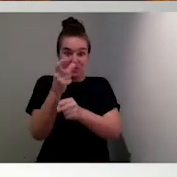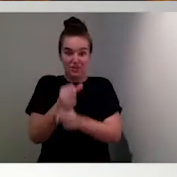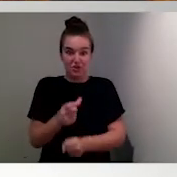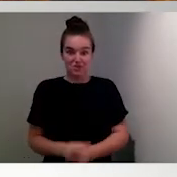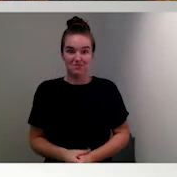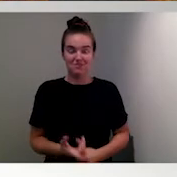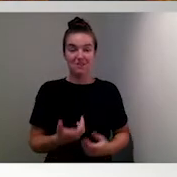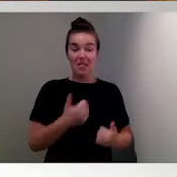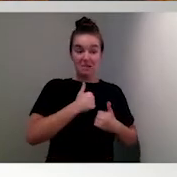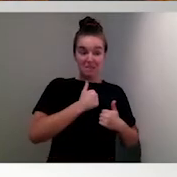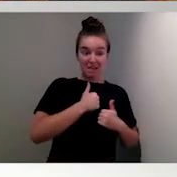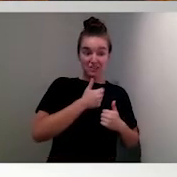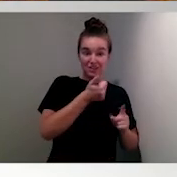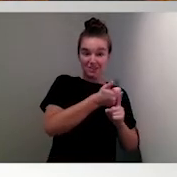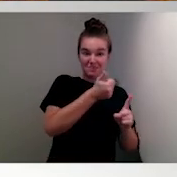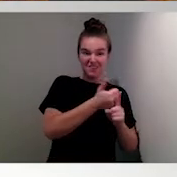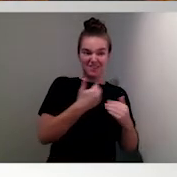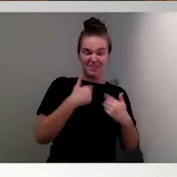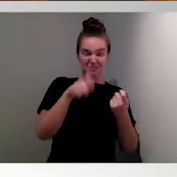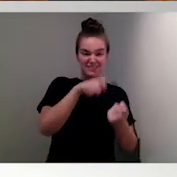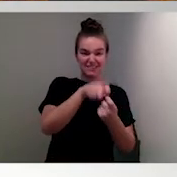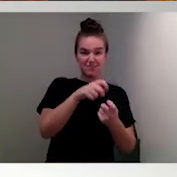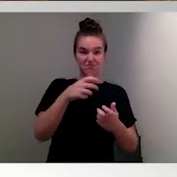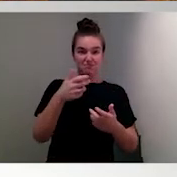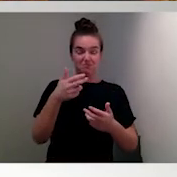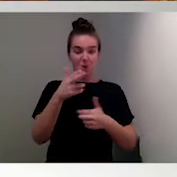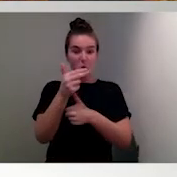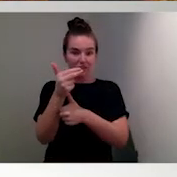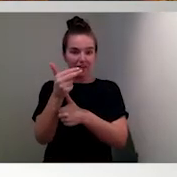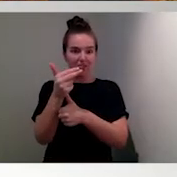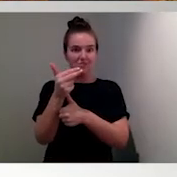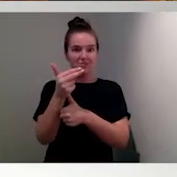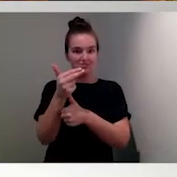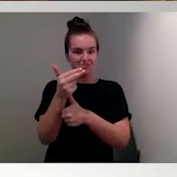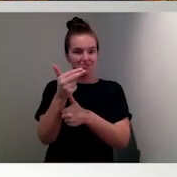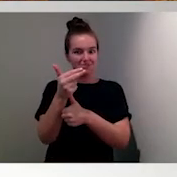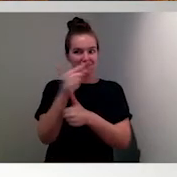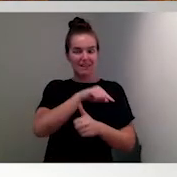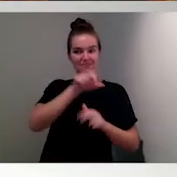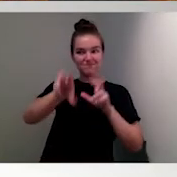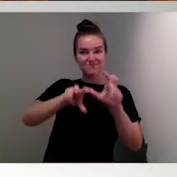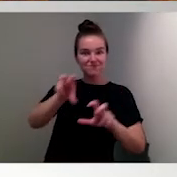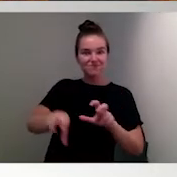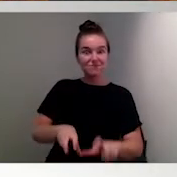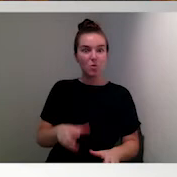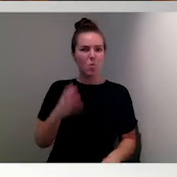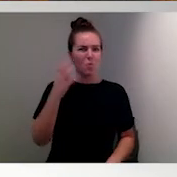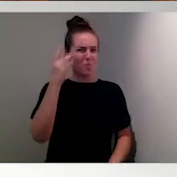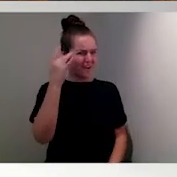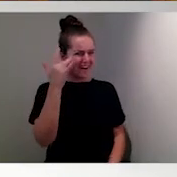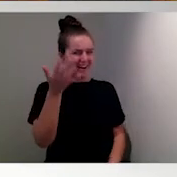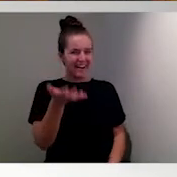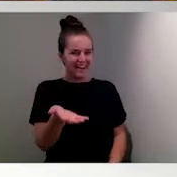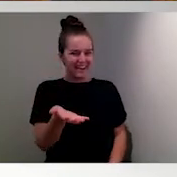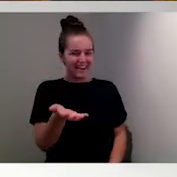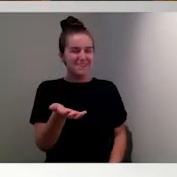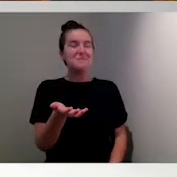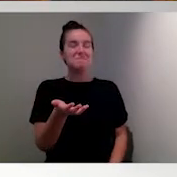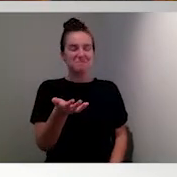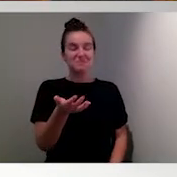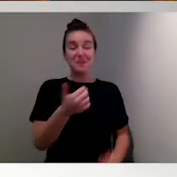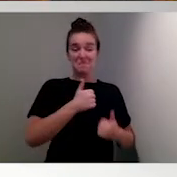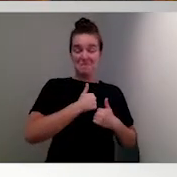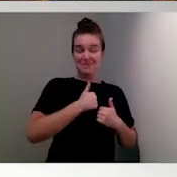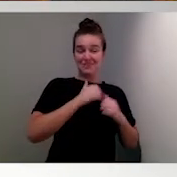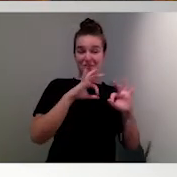the military has invested in around the world. Why would they do that? Because they have found that when their